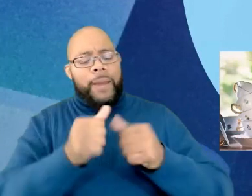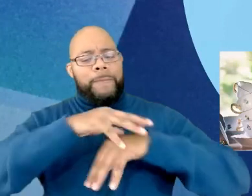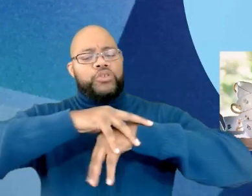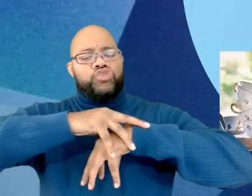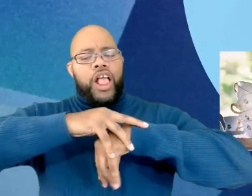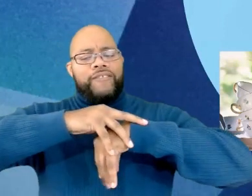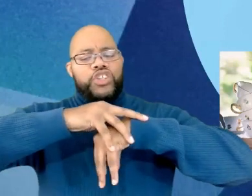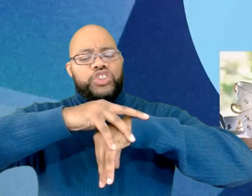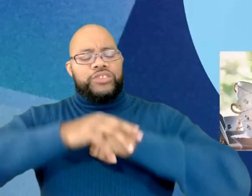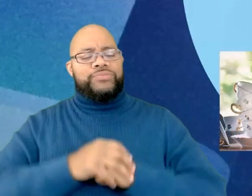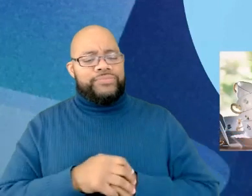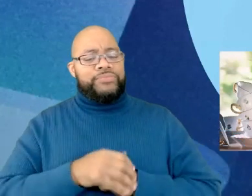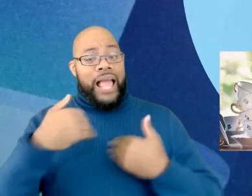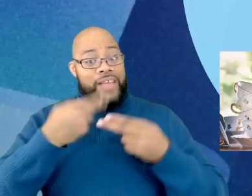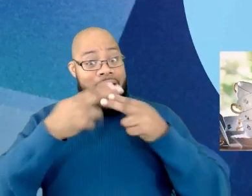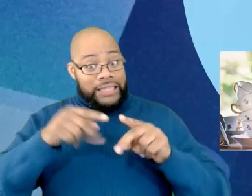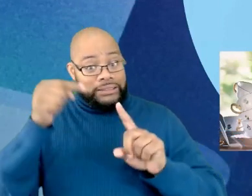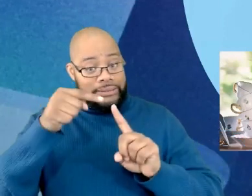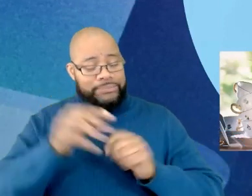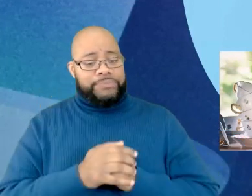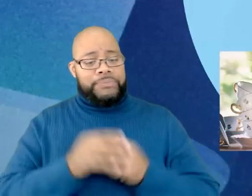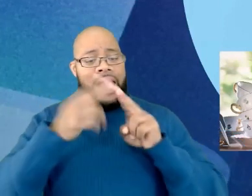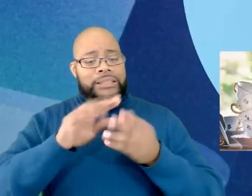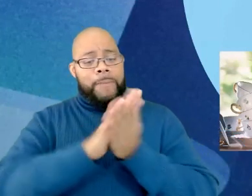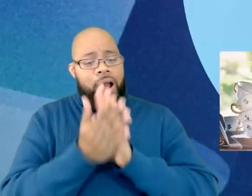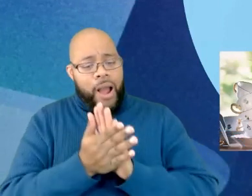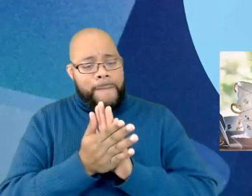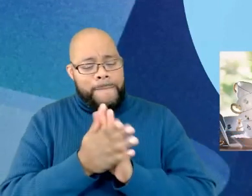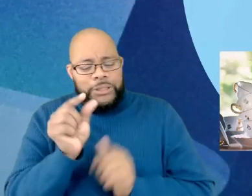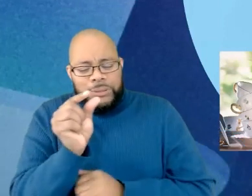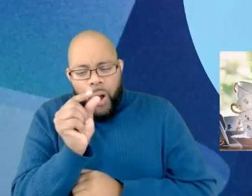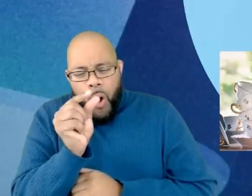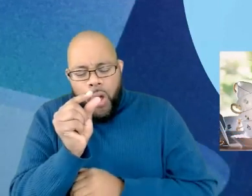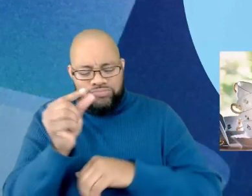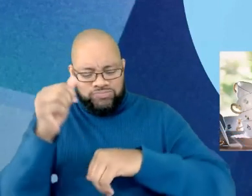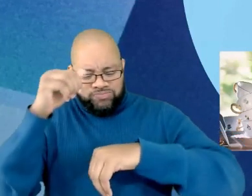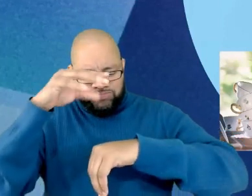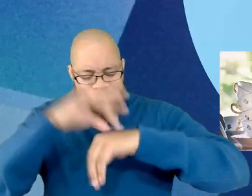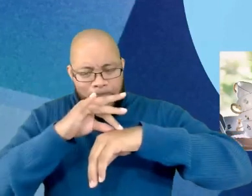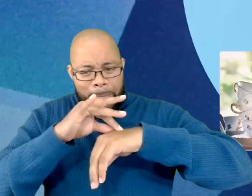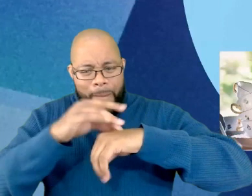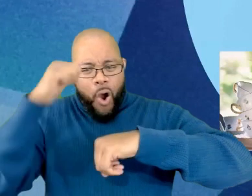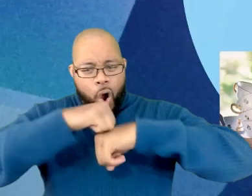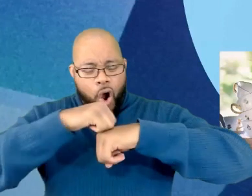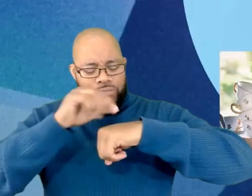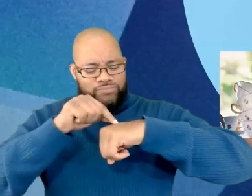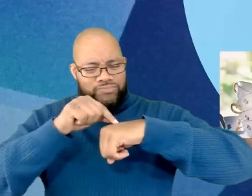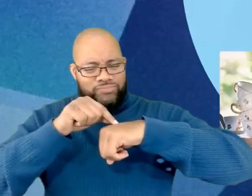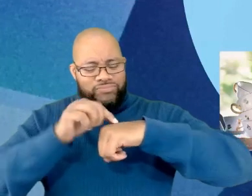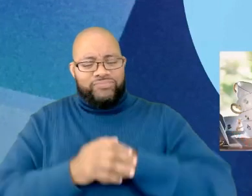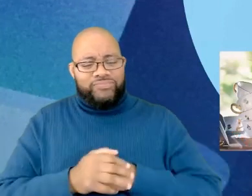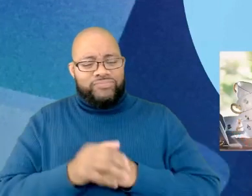of a jellyfish, fertilizes eggs. The eggs then turn into a small blob that attaches itself to a solid